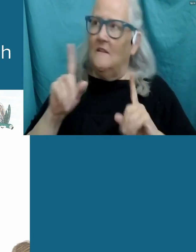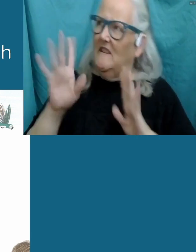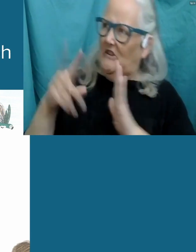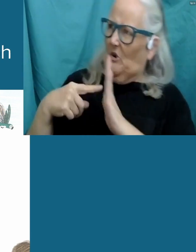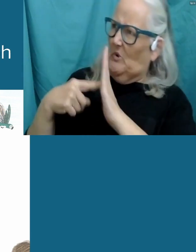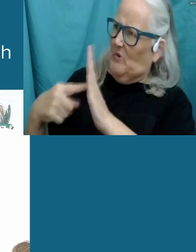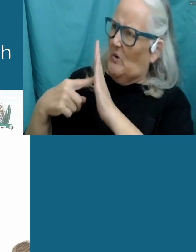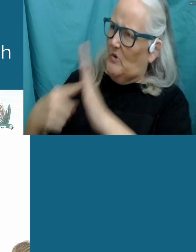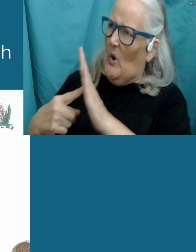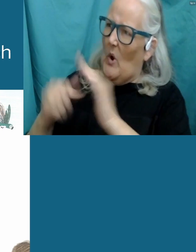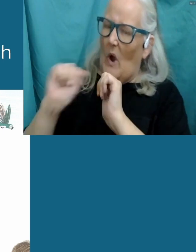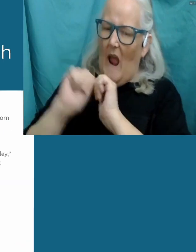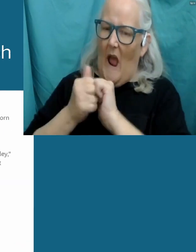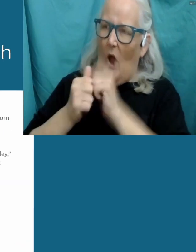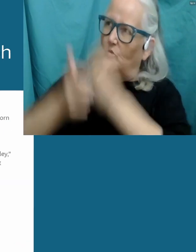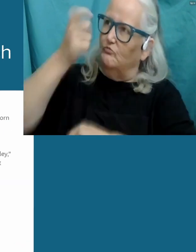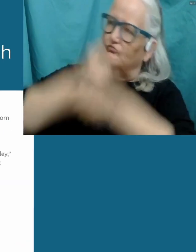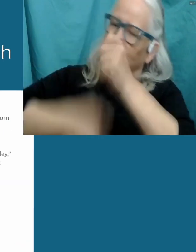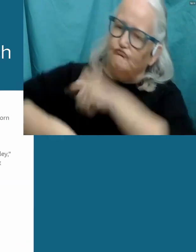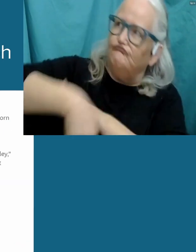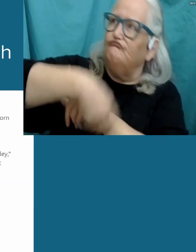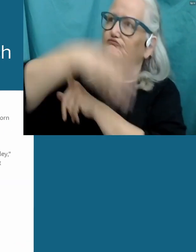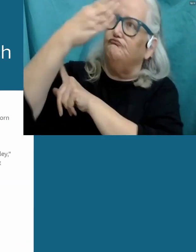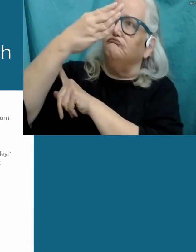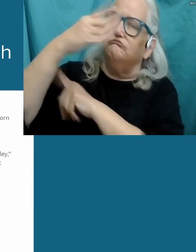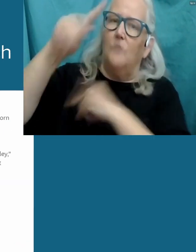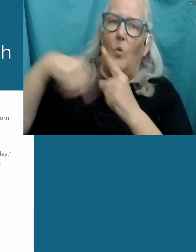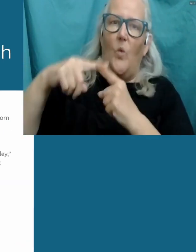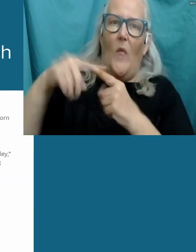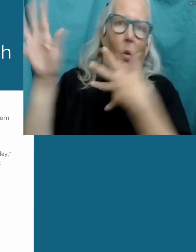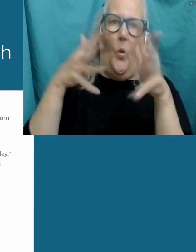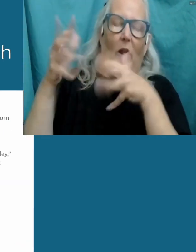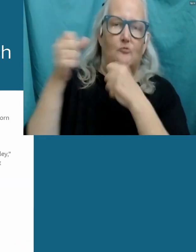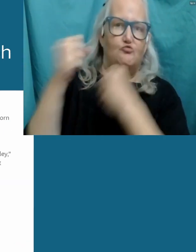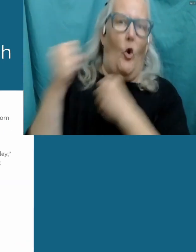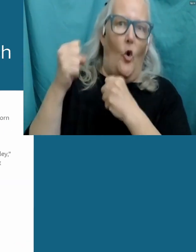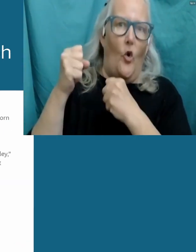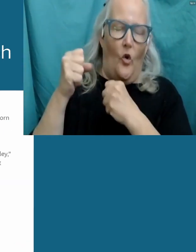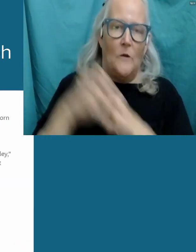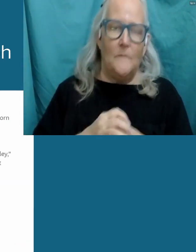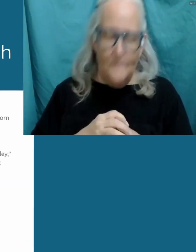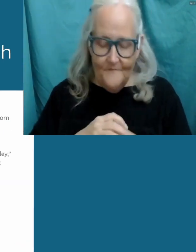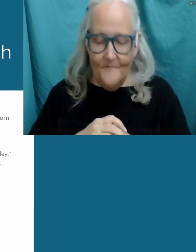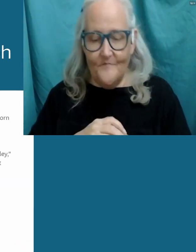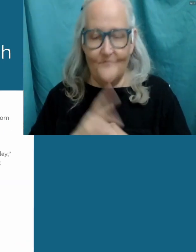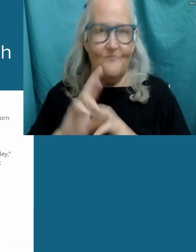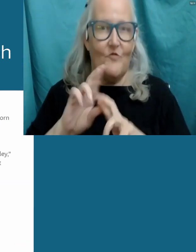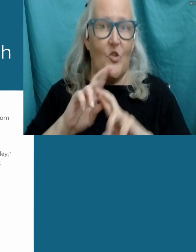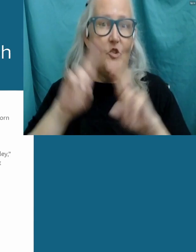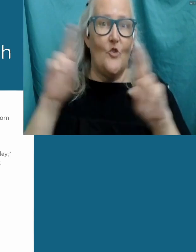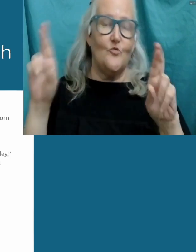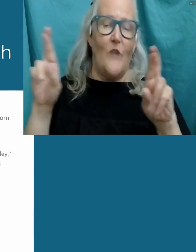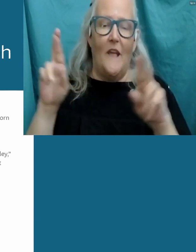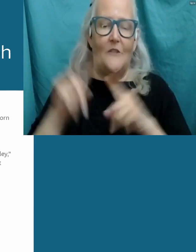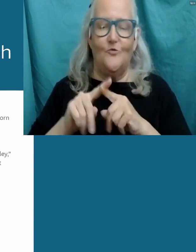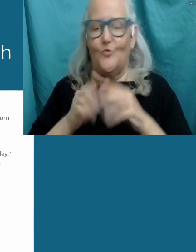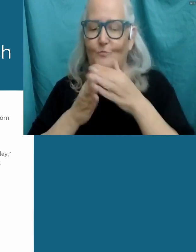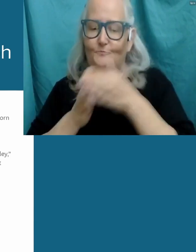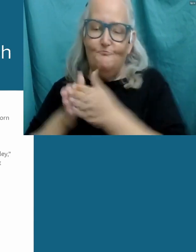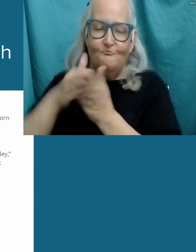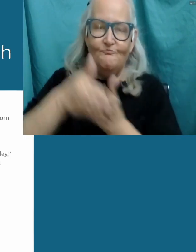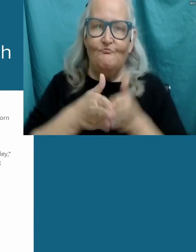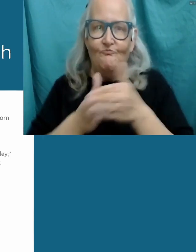the wind gets fierce. They are about to round Cape Horn when Dad calls from the